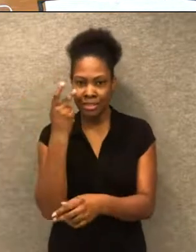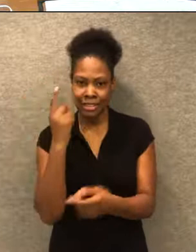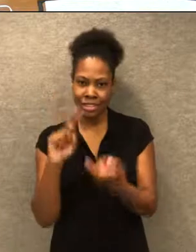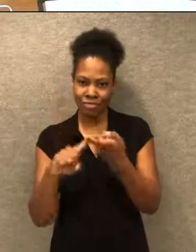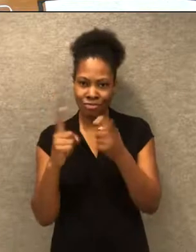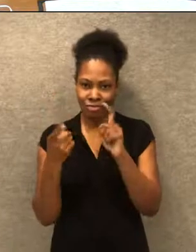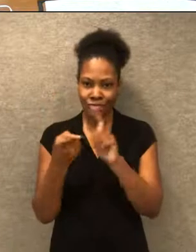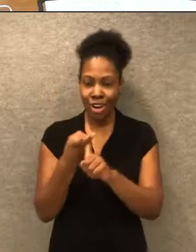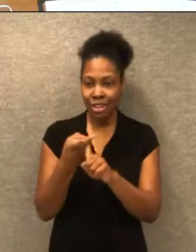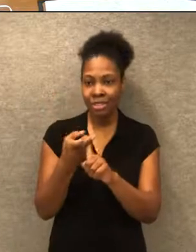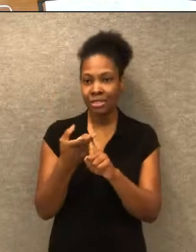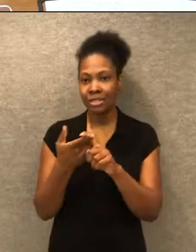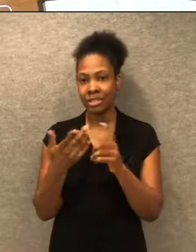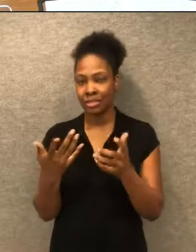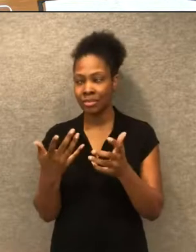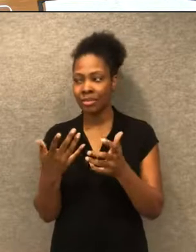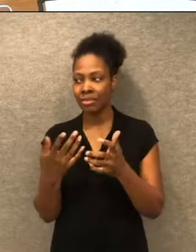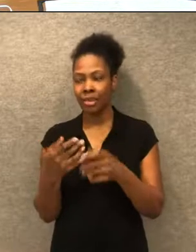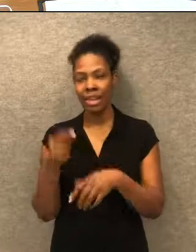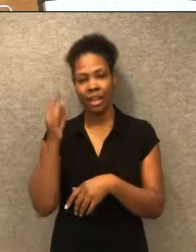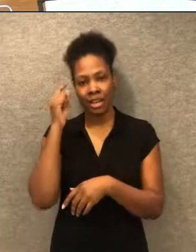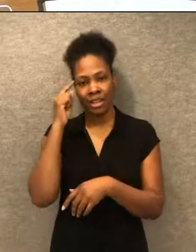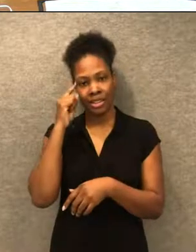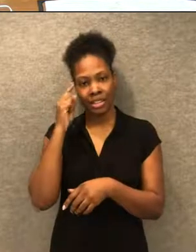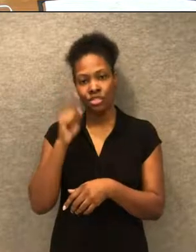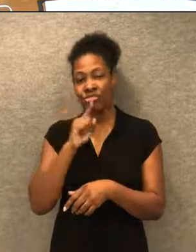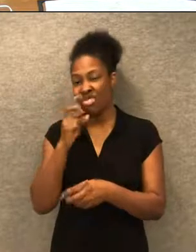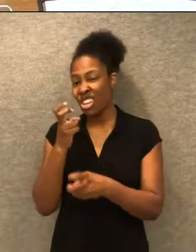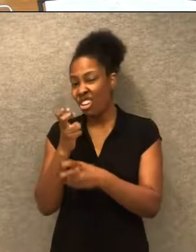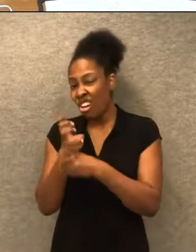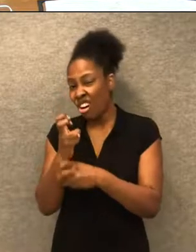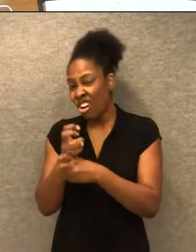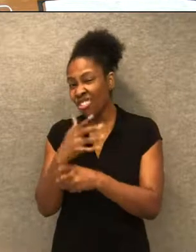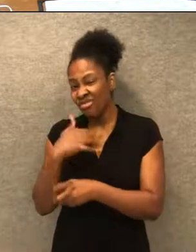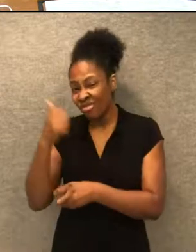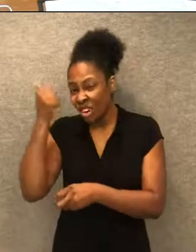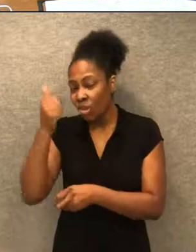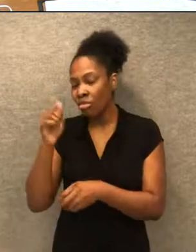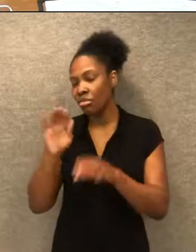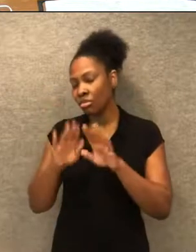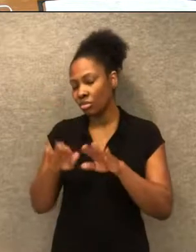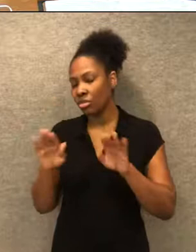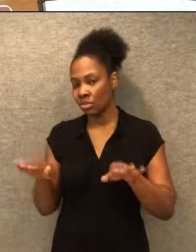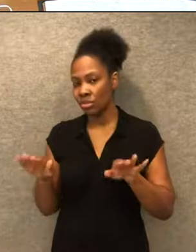And I think that it's been really hard for some of our older children.